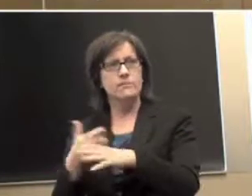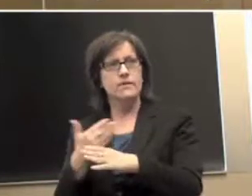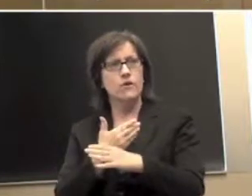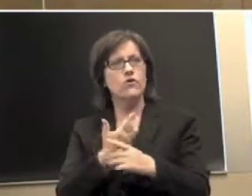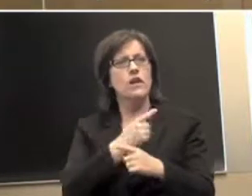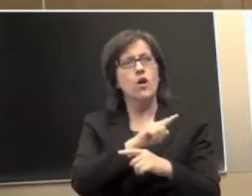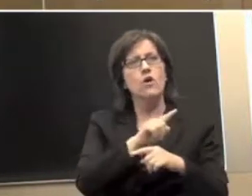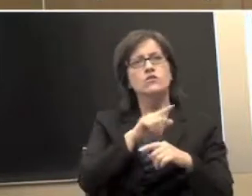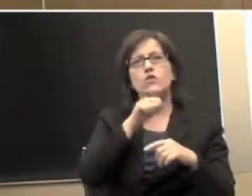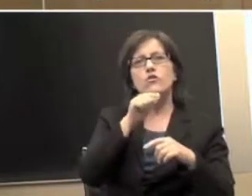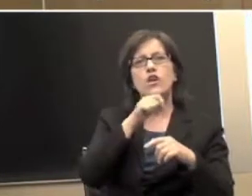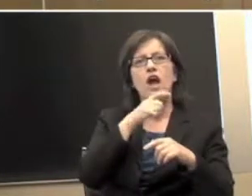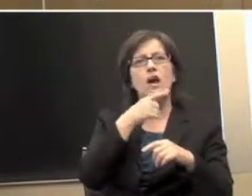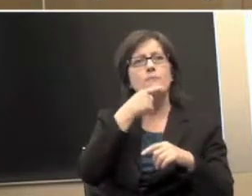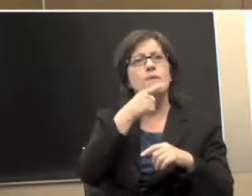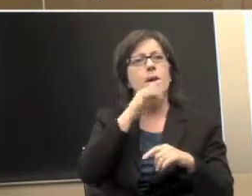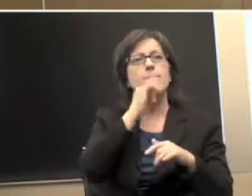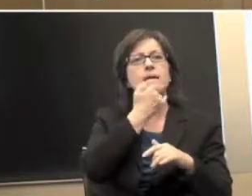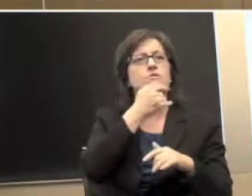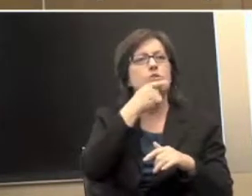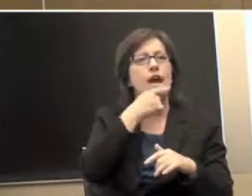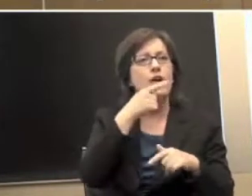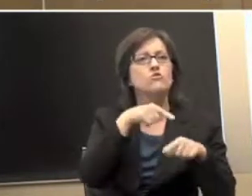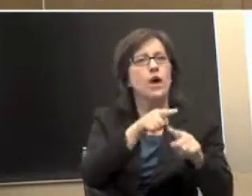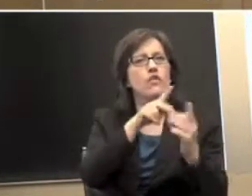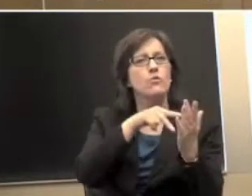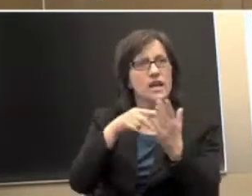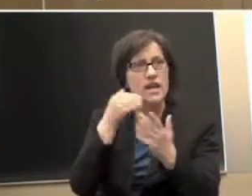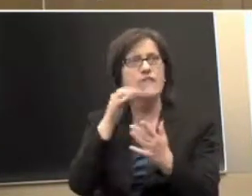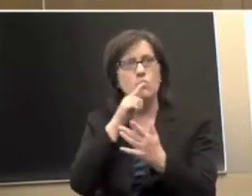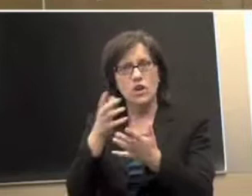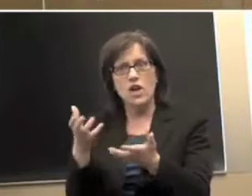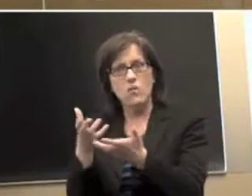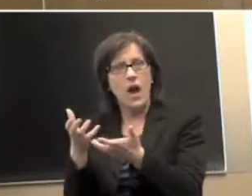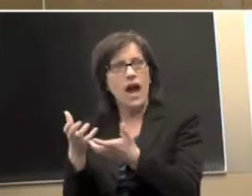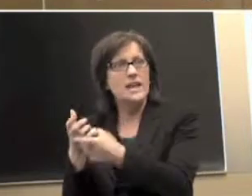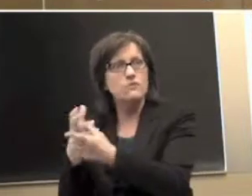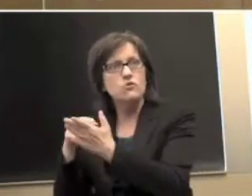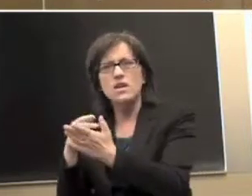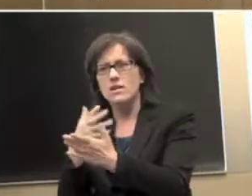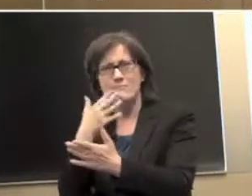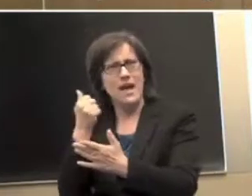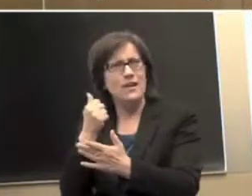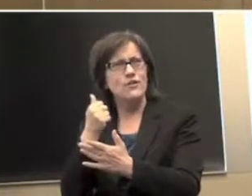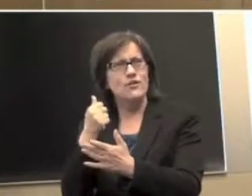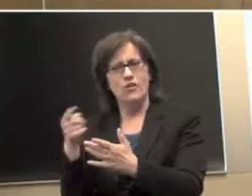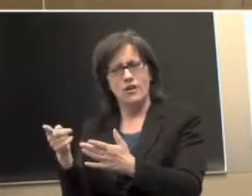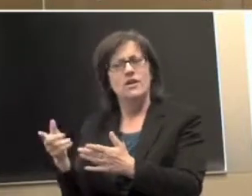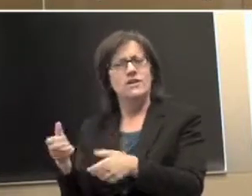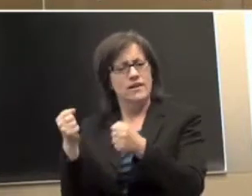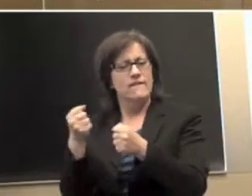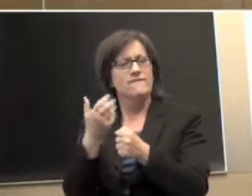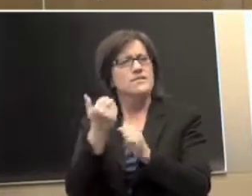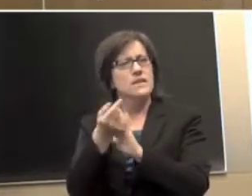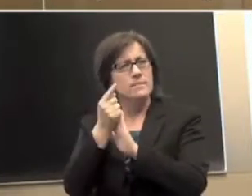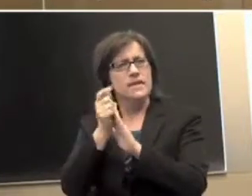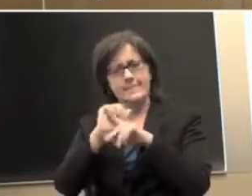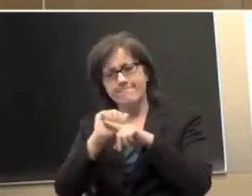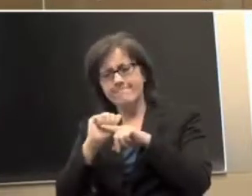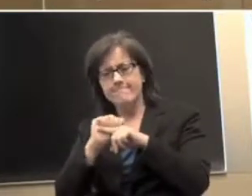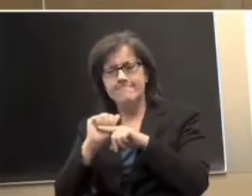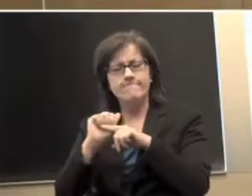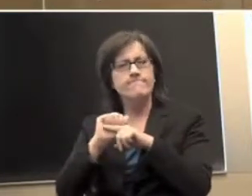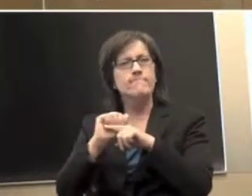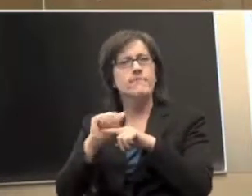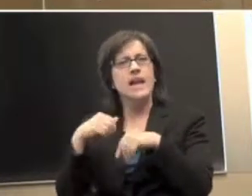they weren't stumbling over it. So if I really wanted this kid to read, I was much better having him take 15 minutes and go do something that I could give